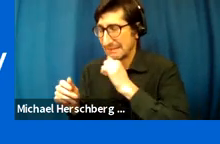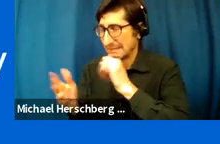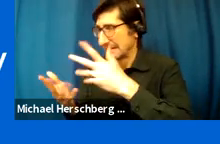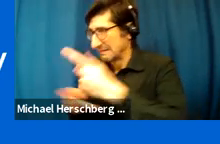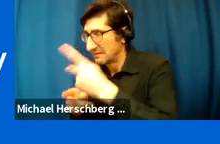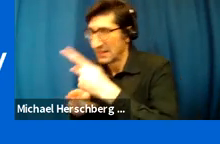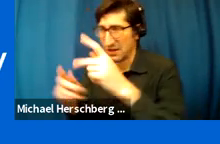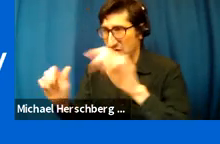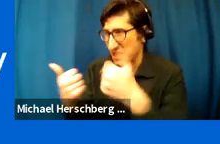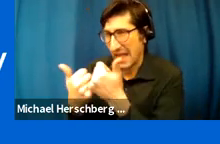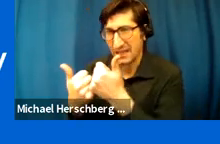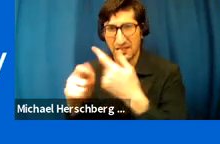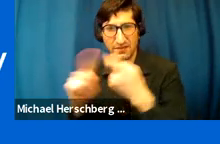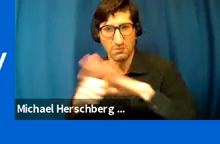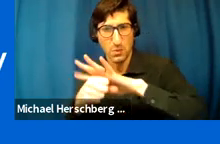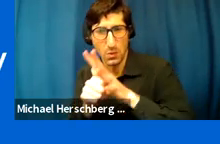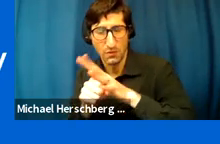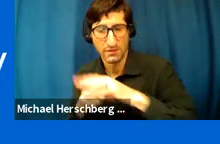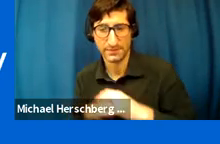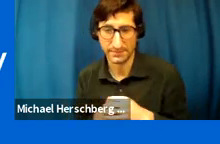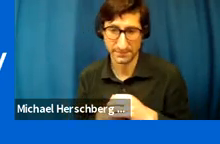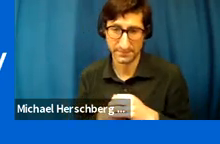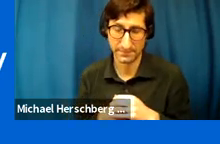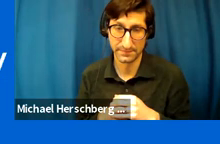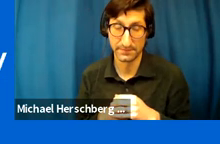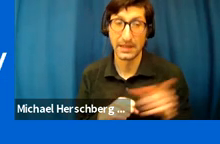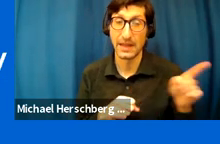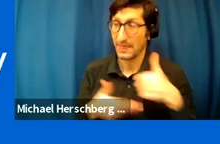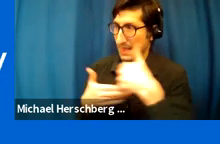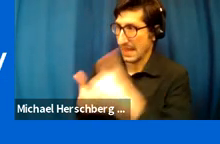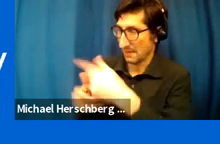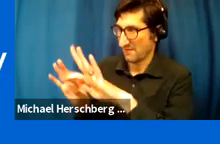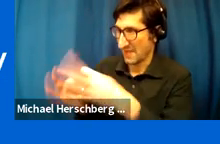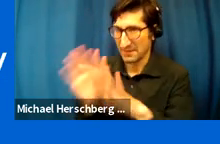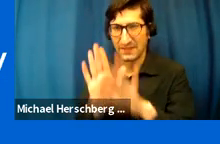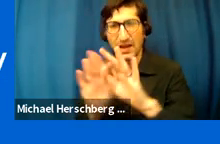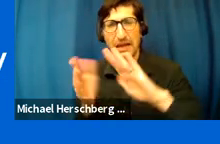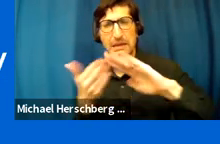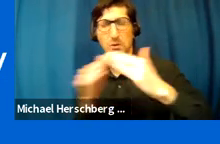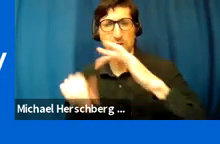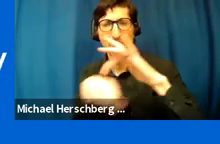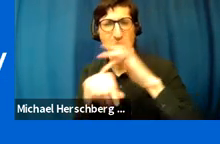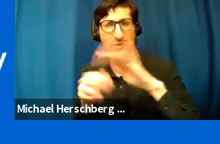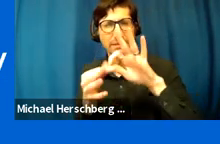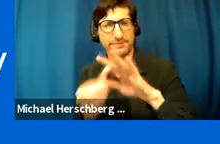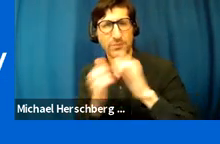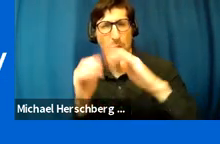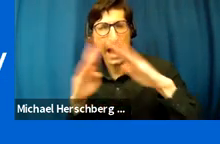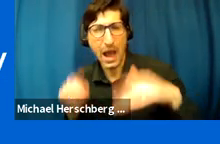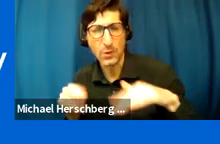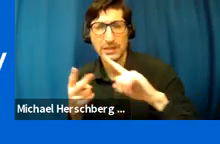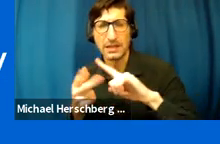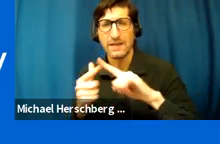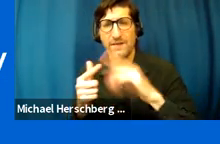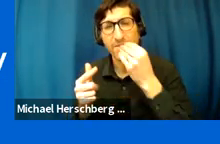presented by the pandemic and connected them to community resources related to housing, food access,